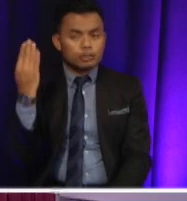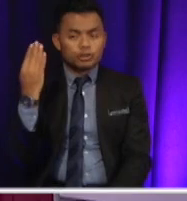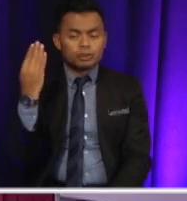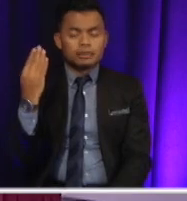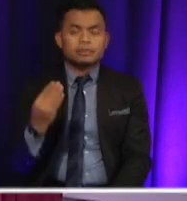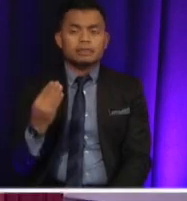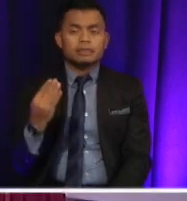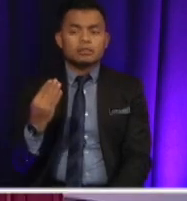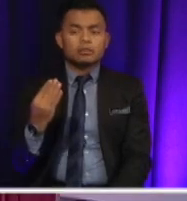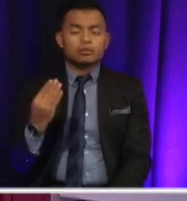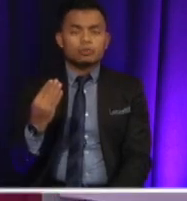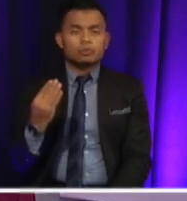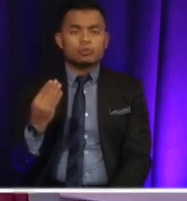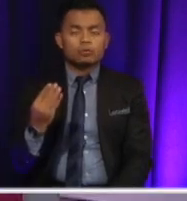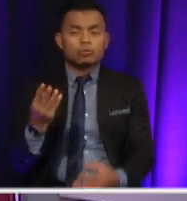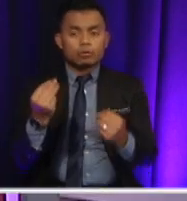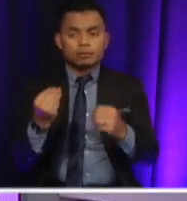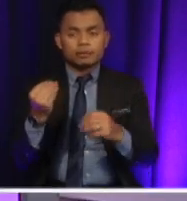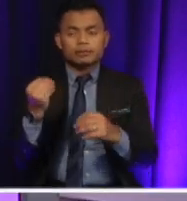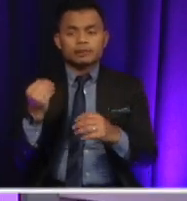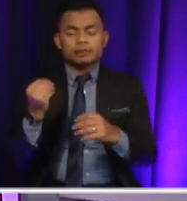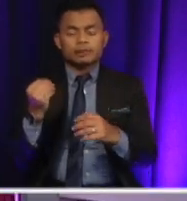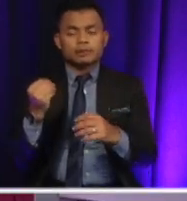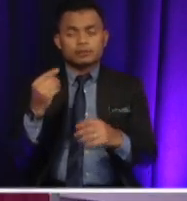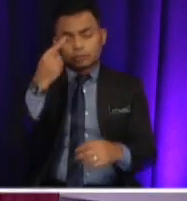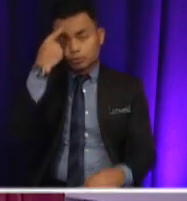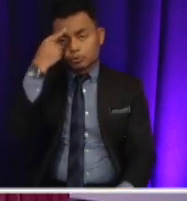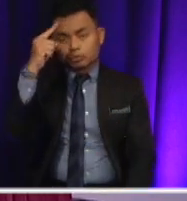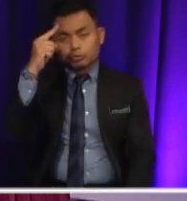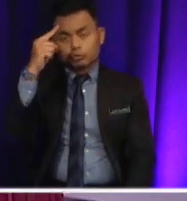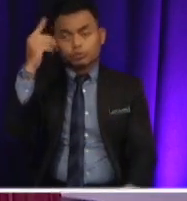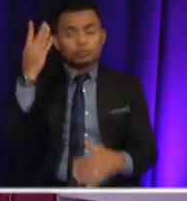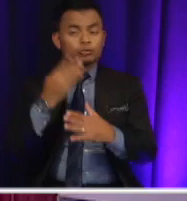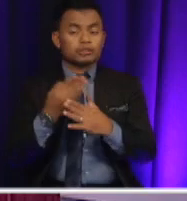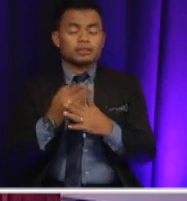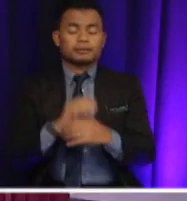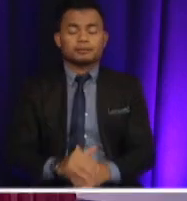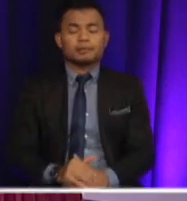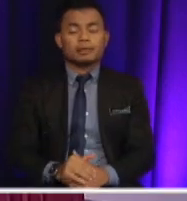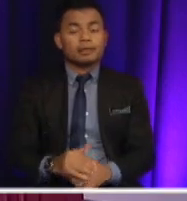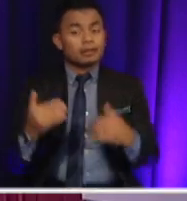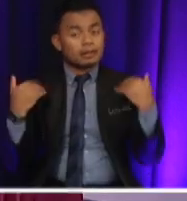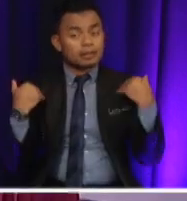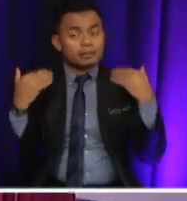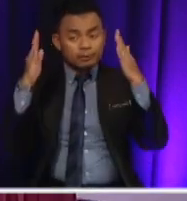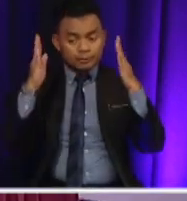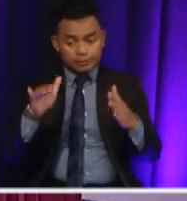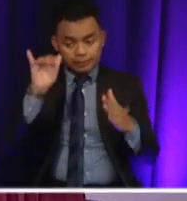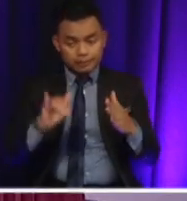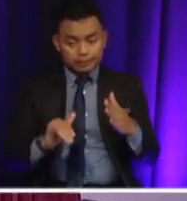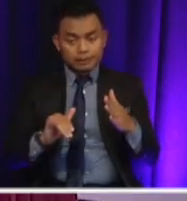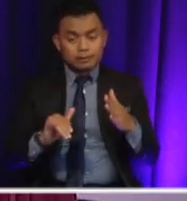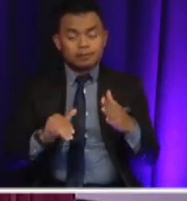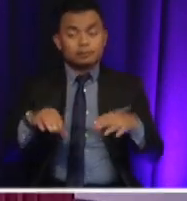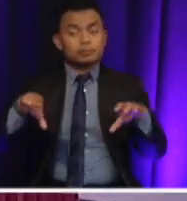to share with the rest of the world. Some people write poems and they keep it private to themselves. But as you all know, there are